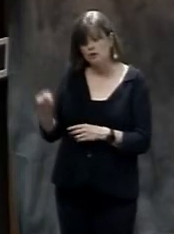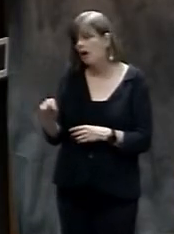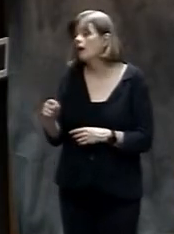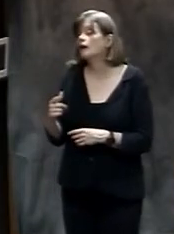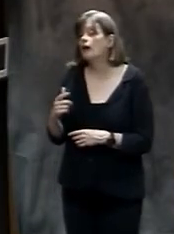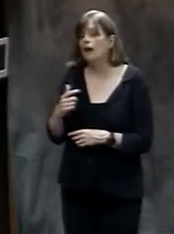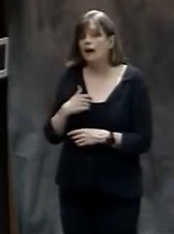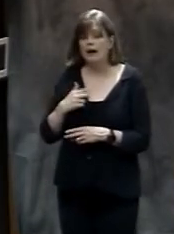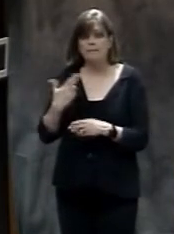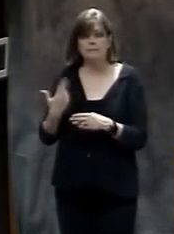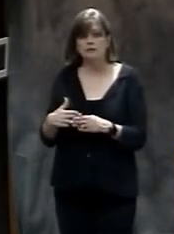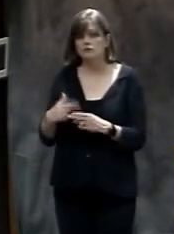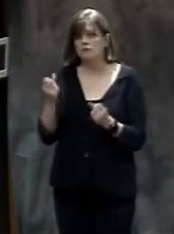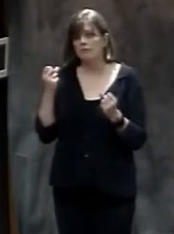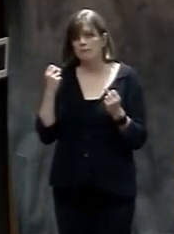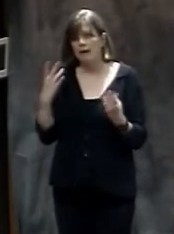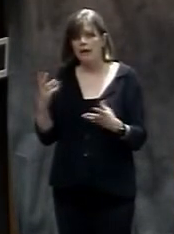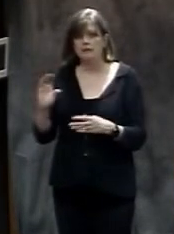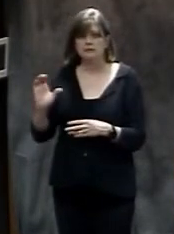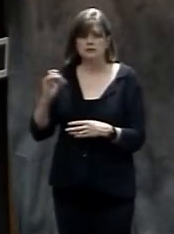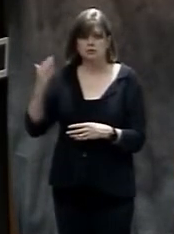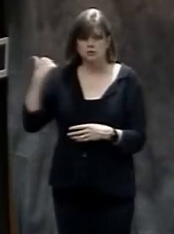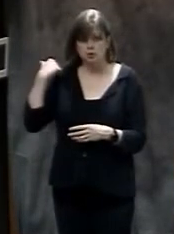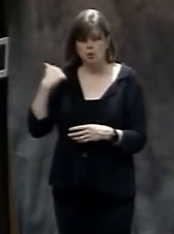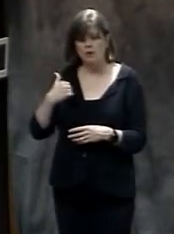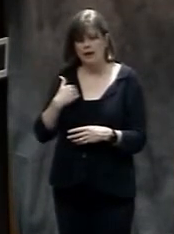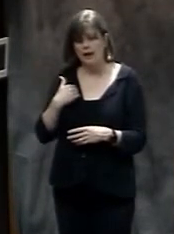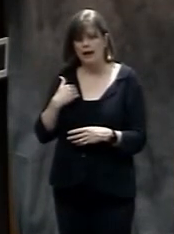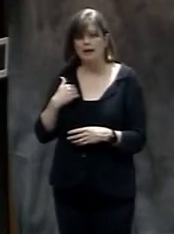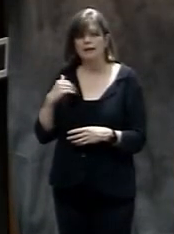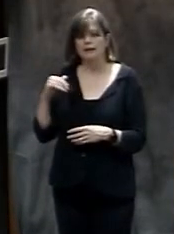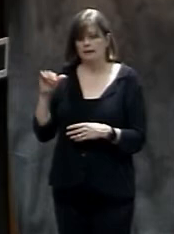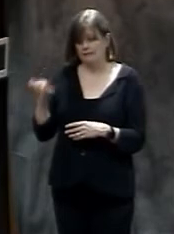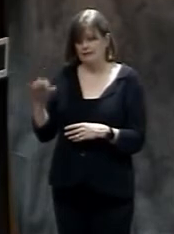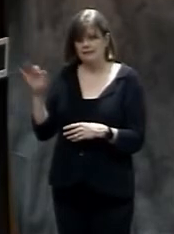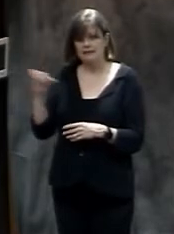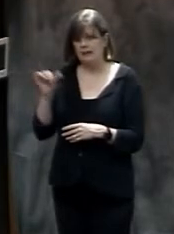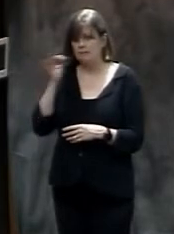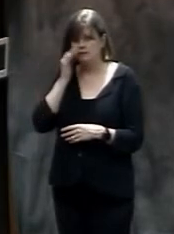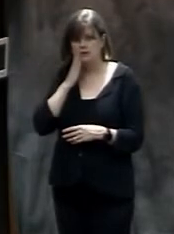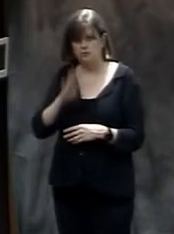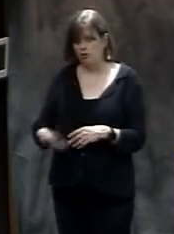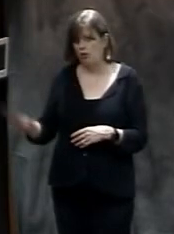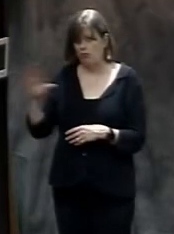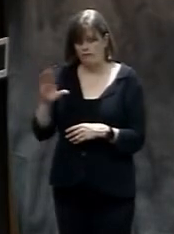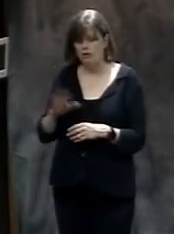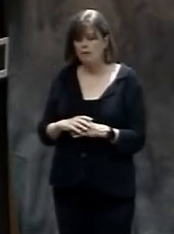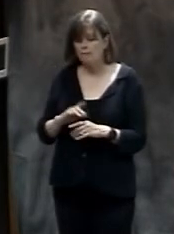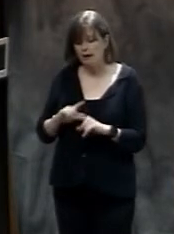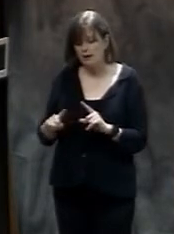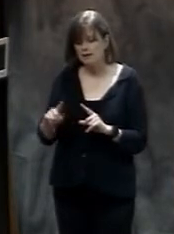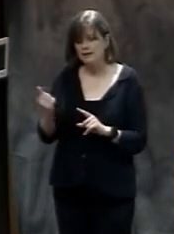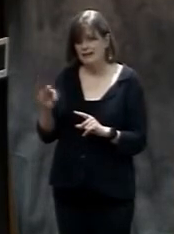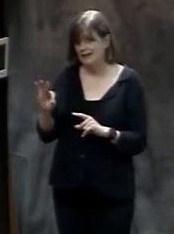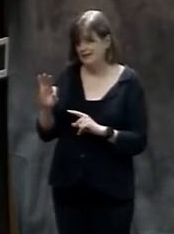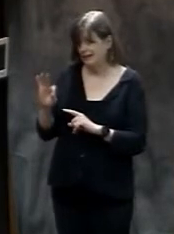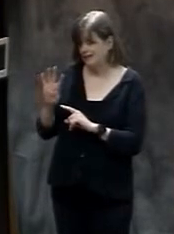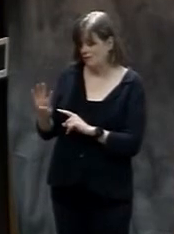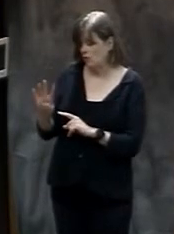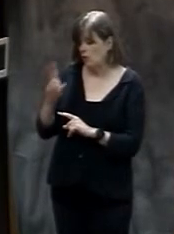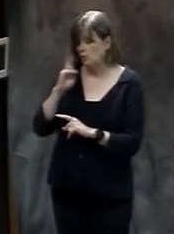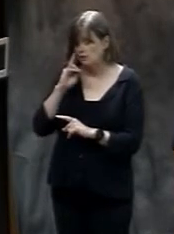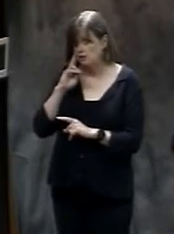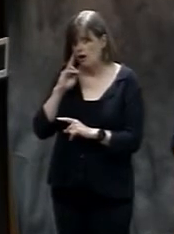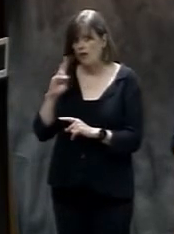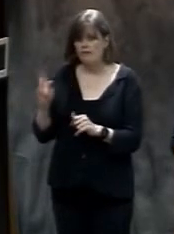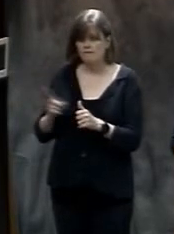centuries and years ago, we've had Aedes aegypti around the country, but in recent years, 1994, we saw the first documented reintroduction of